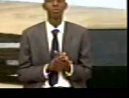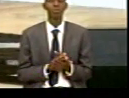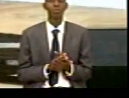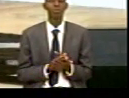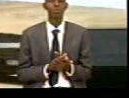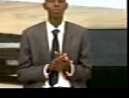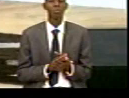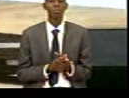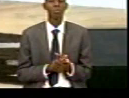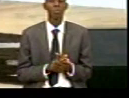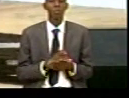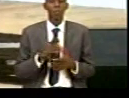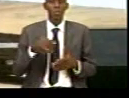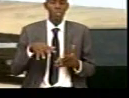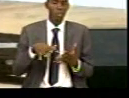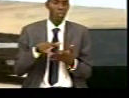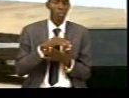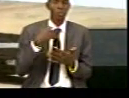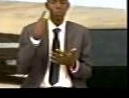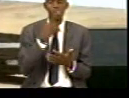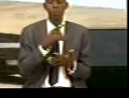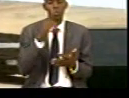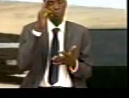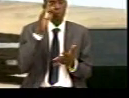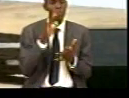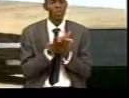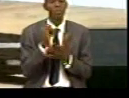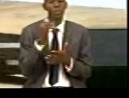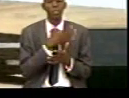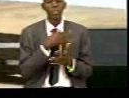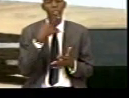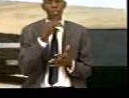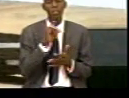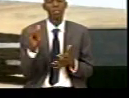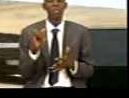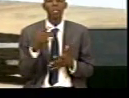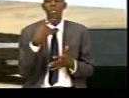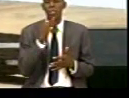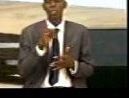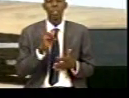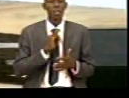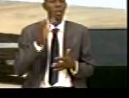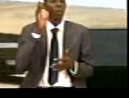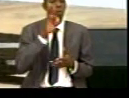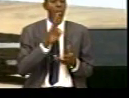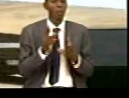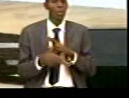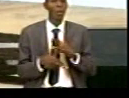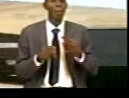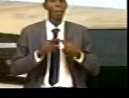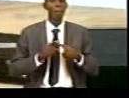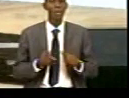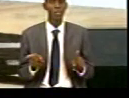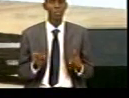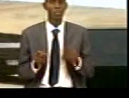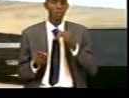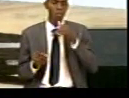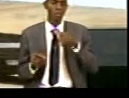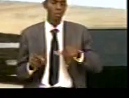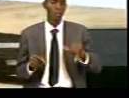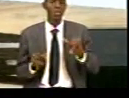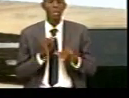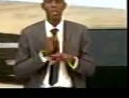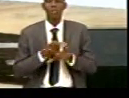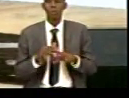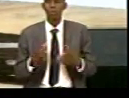Those who delay, saying, I will repent, but not yet. I don't want to do